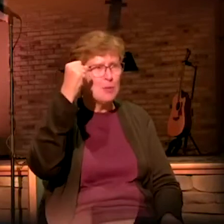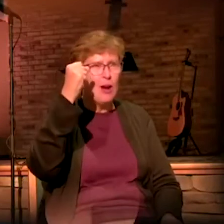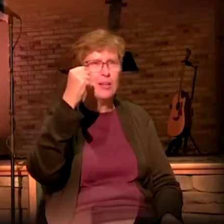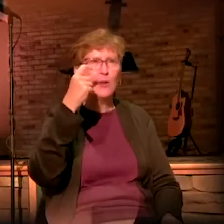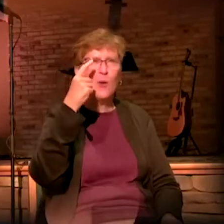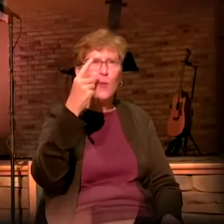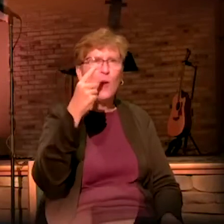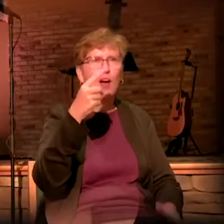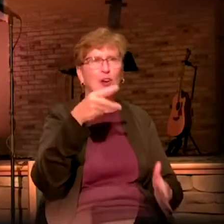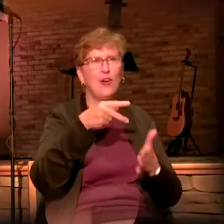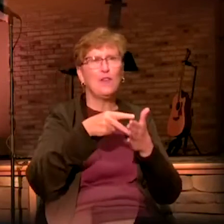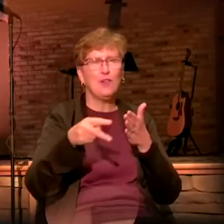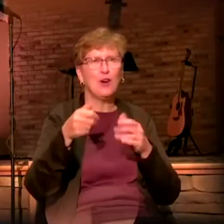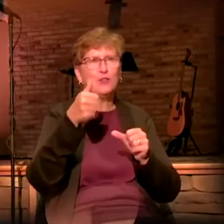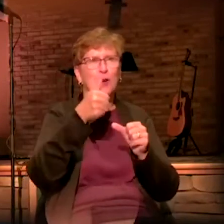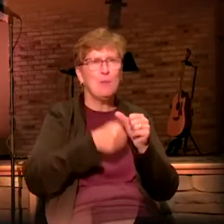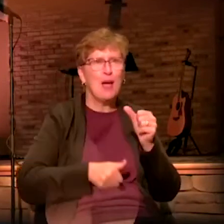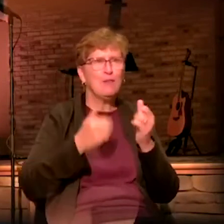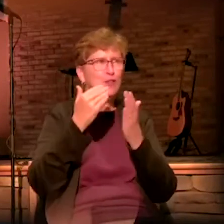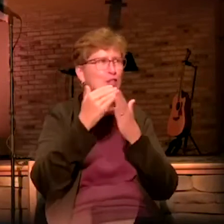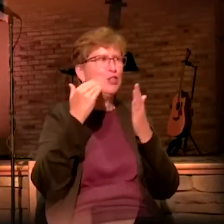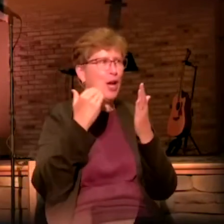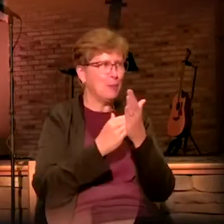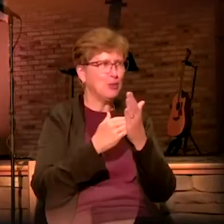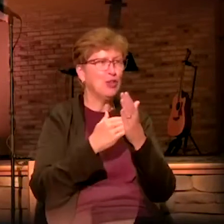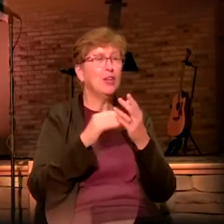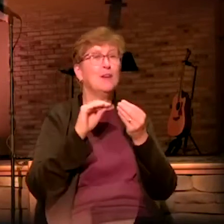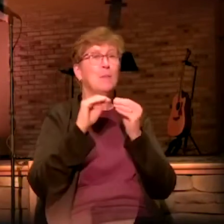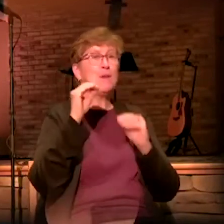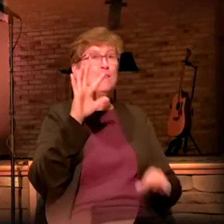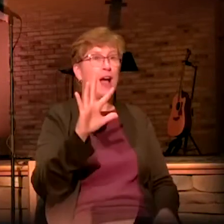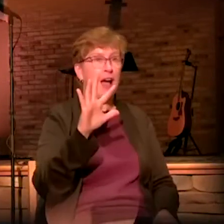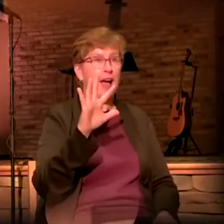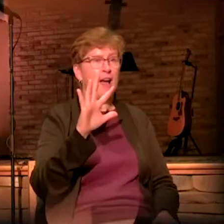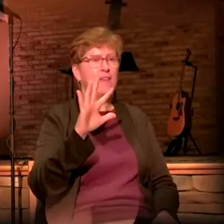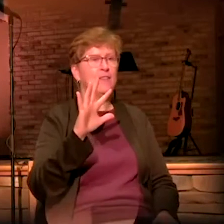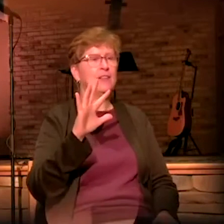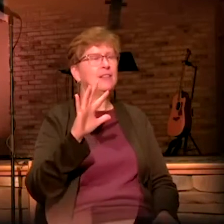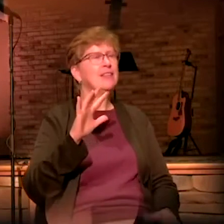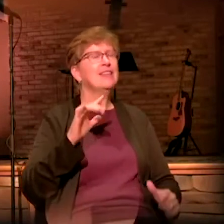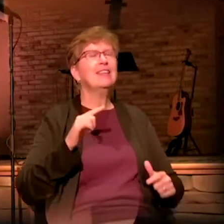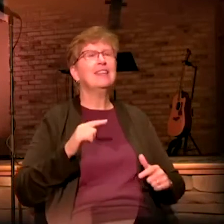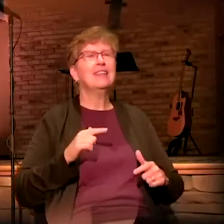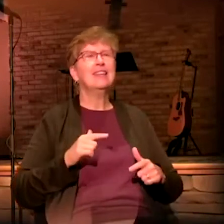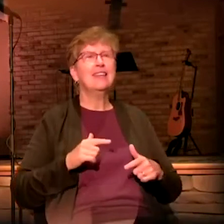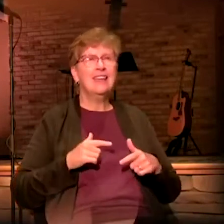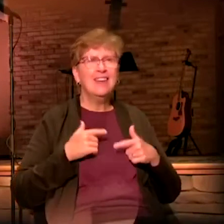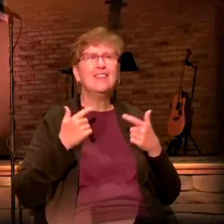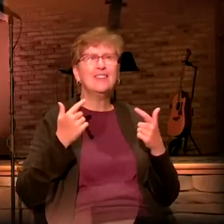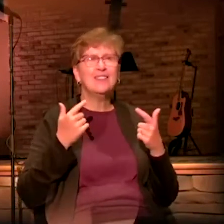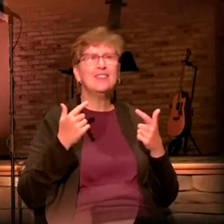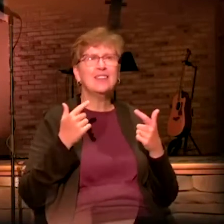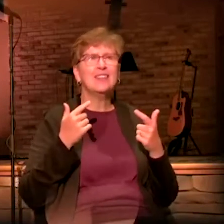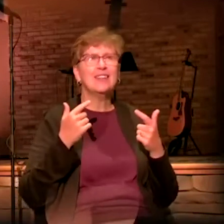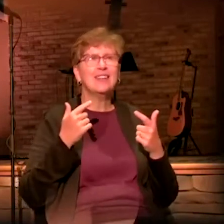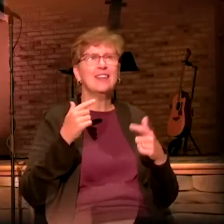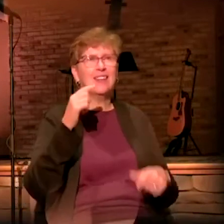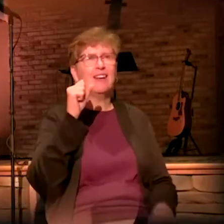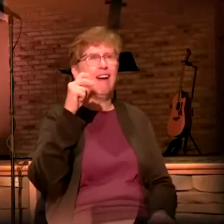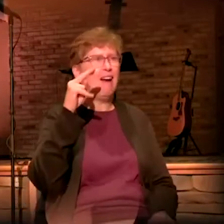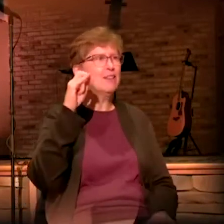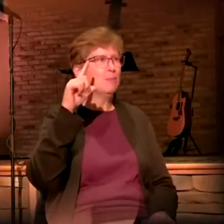in the Gospel of Luke. And then challenge number five, we're going to challenge you to live out the Gospel of Luke. We're going to be looking at three